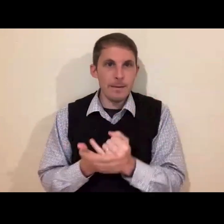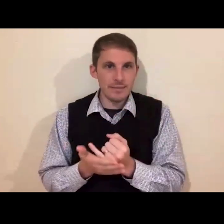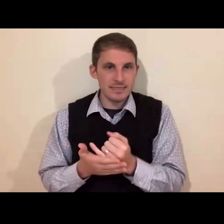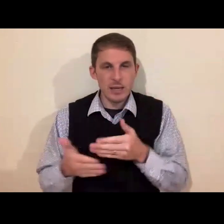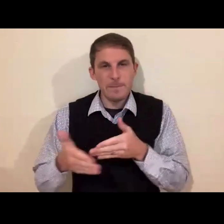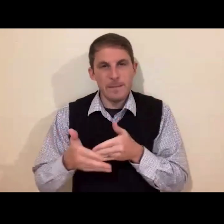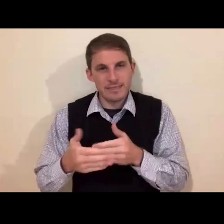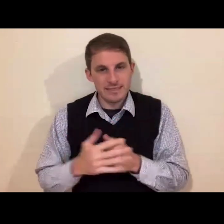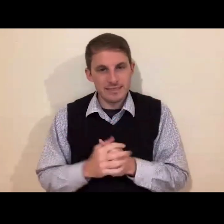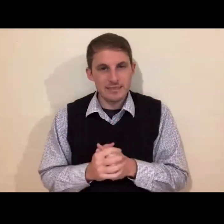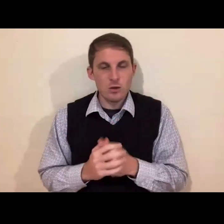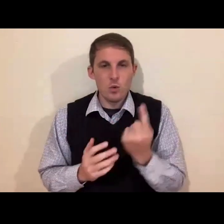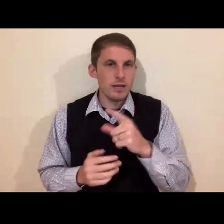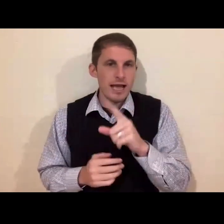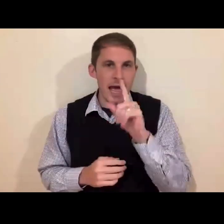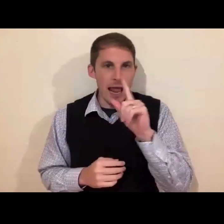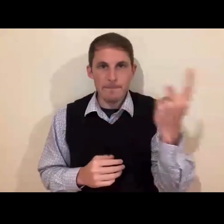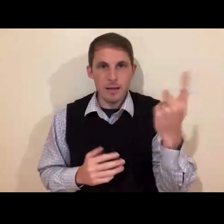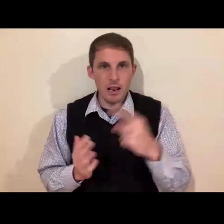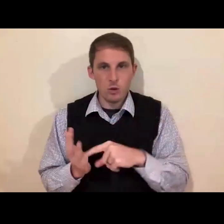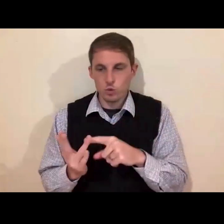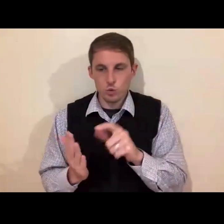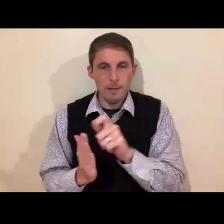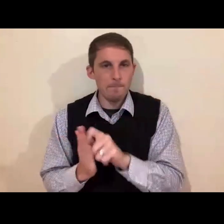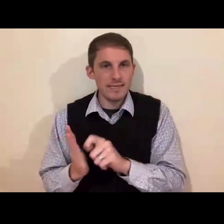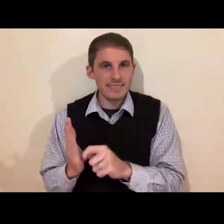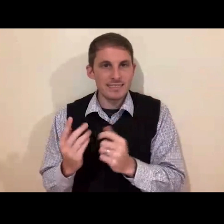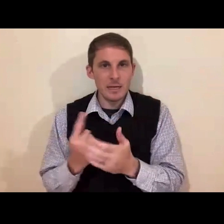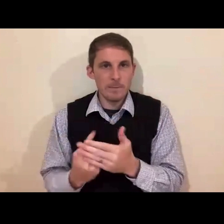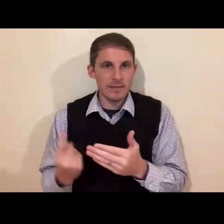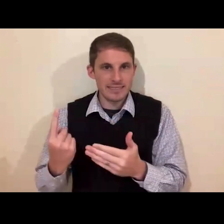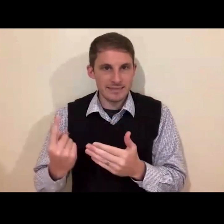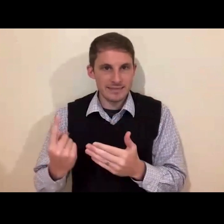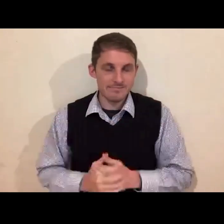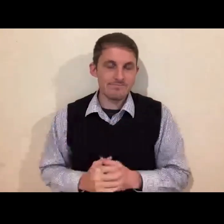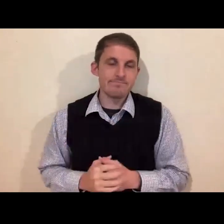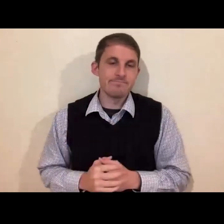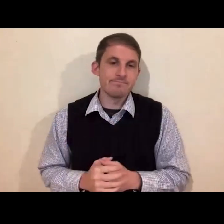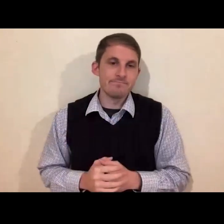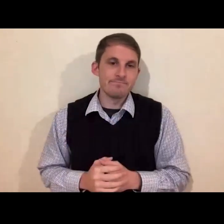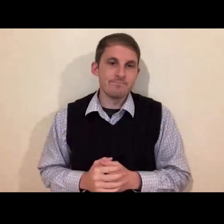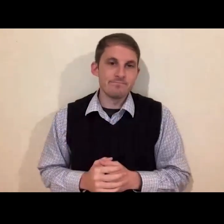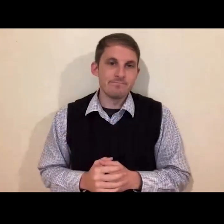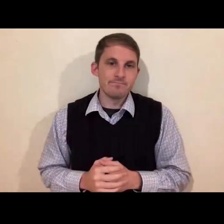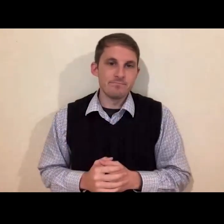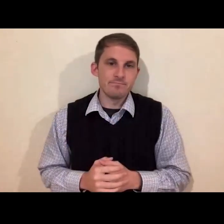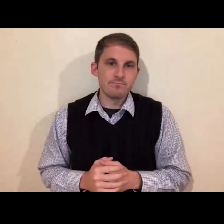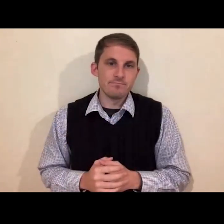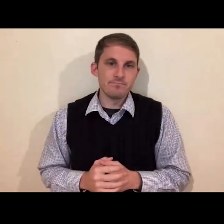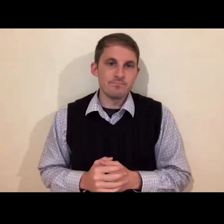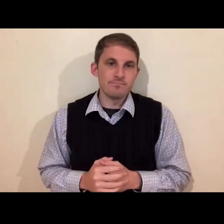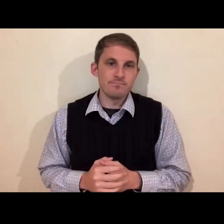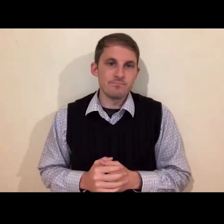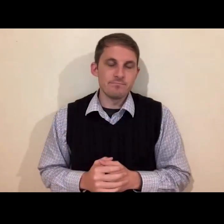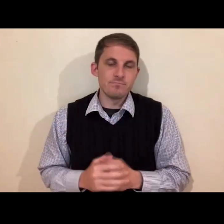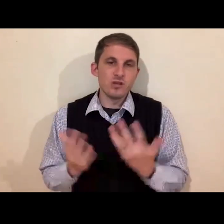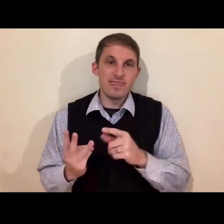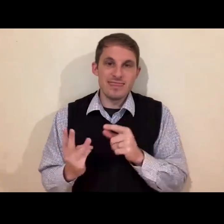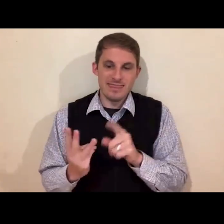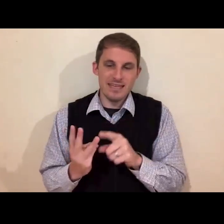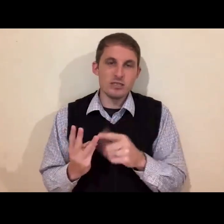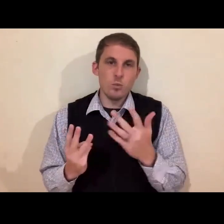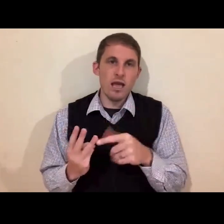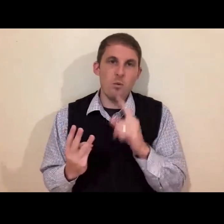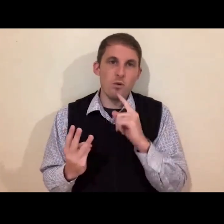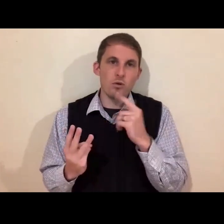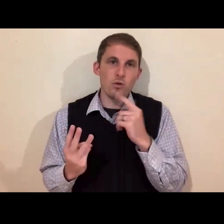impairment who are unable to complete the assessment independently. And so that's the point when you would